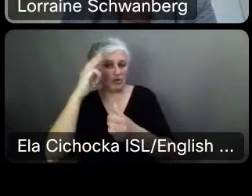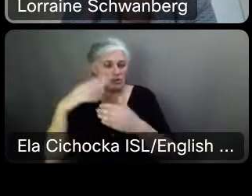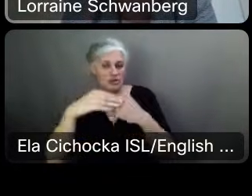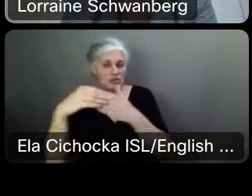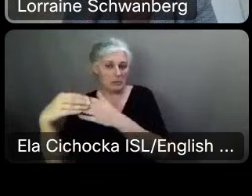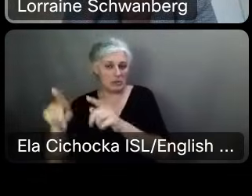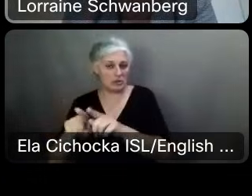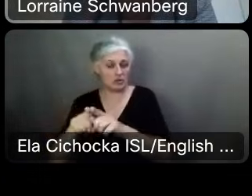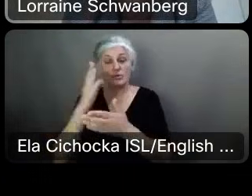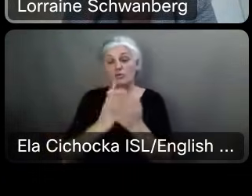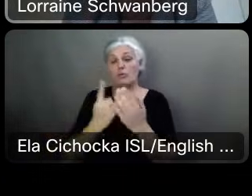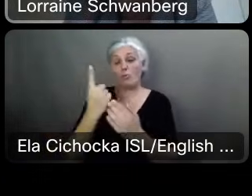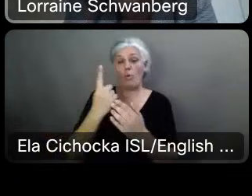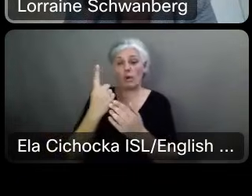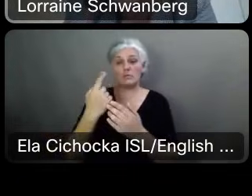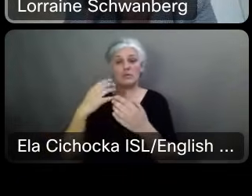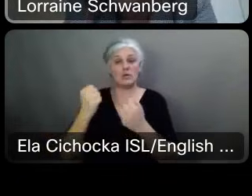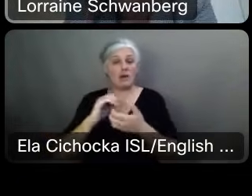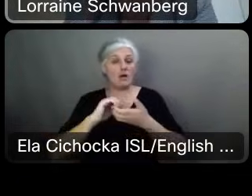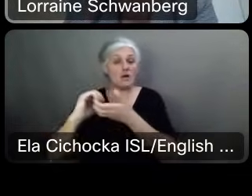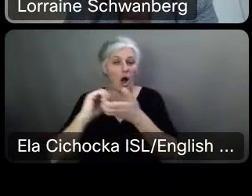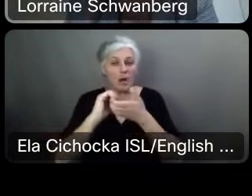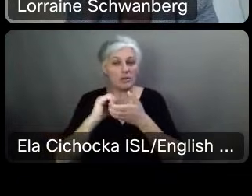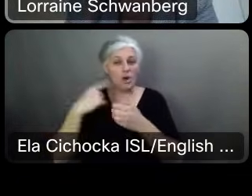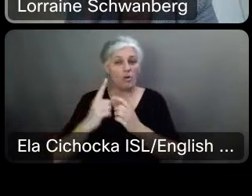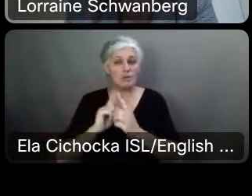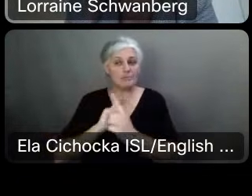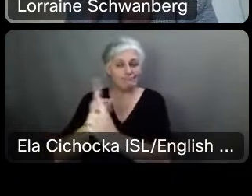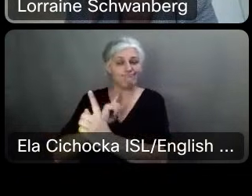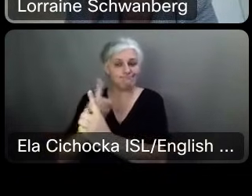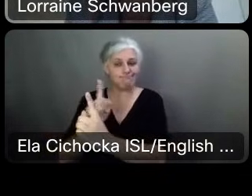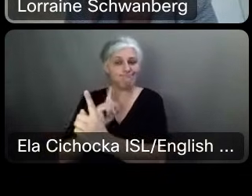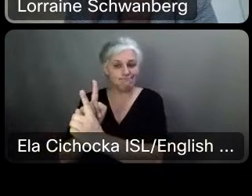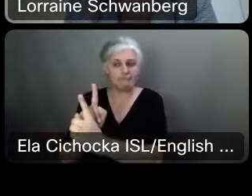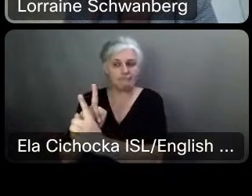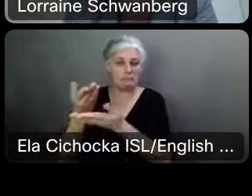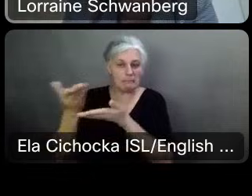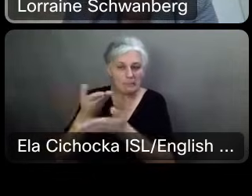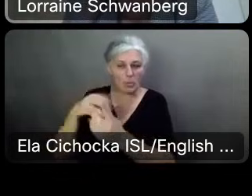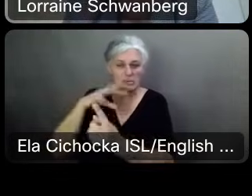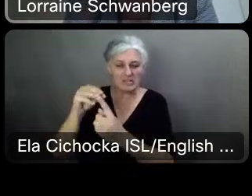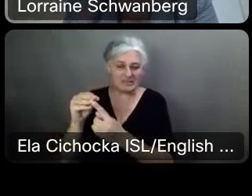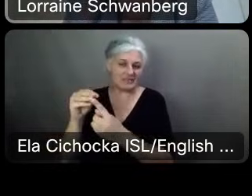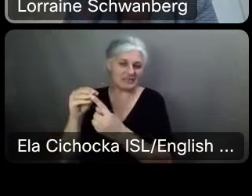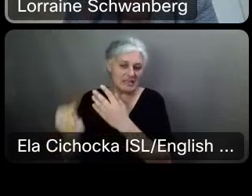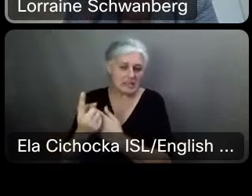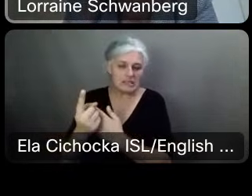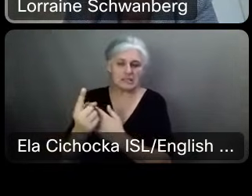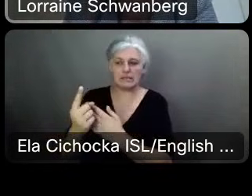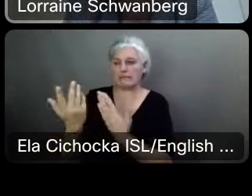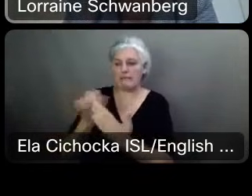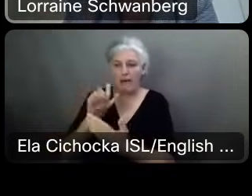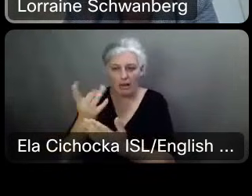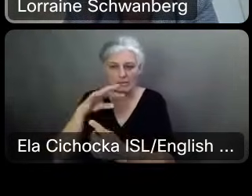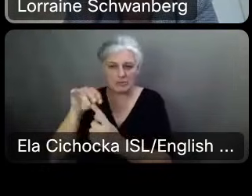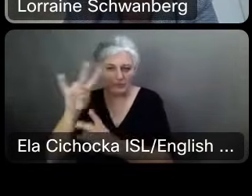They would be somebody that other colleagues could go to for support if they want to discuss a particular incident, ask for that